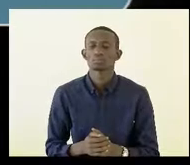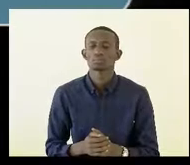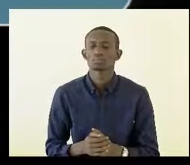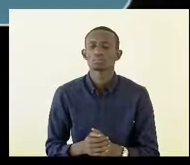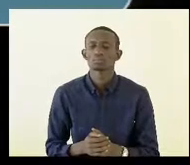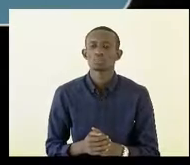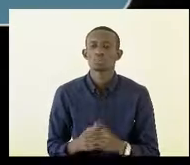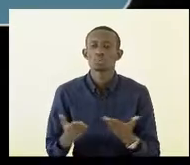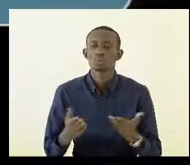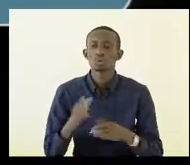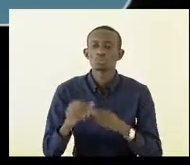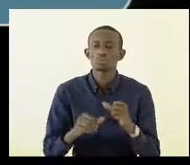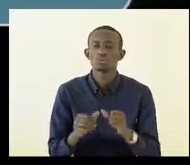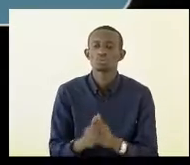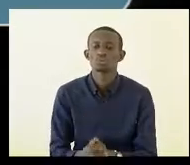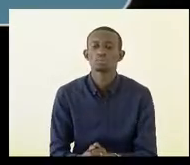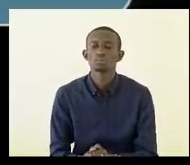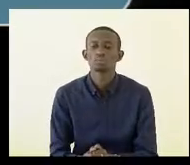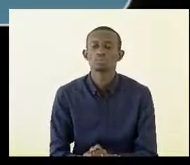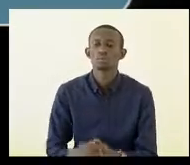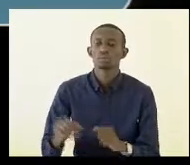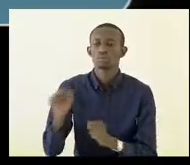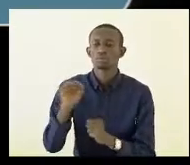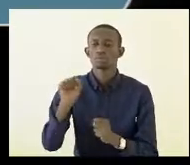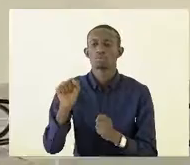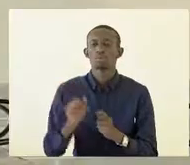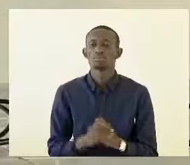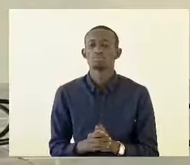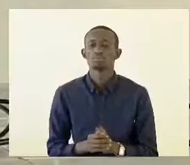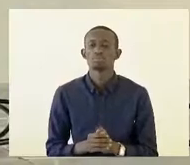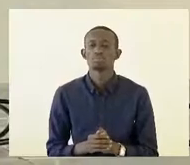cows, the nyambos?